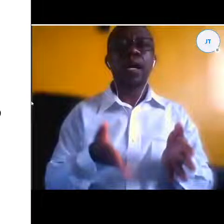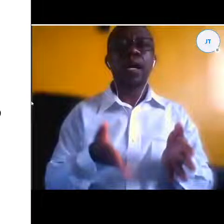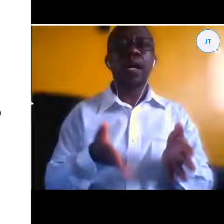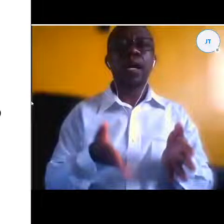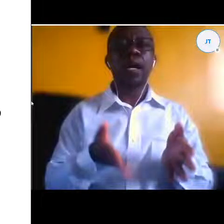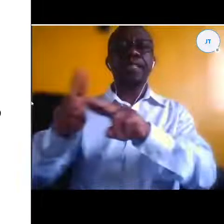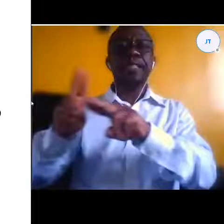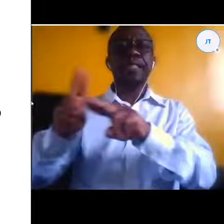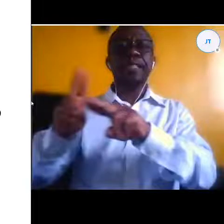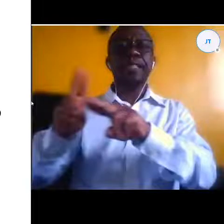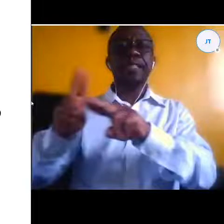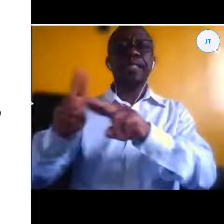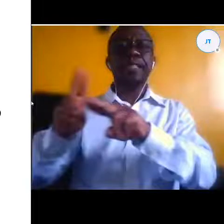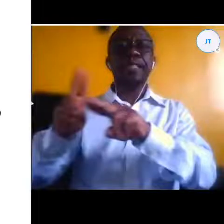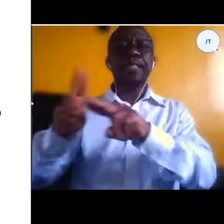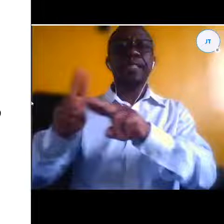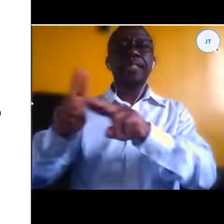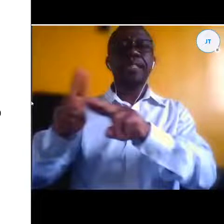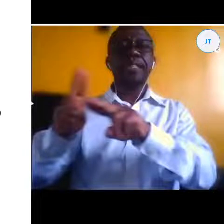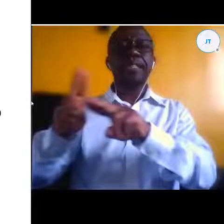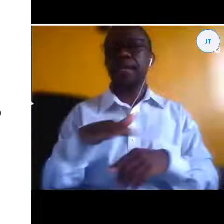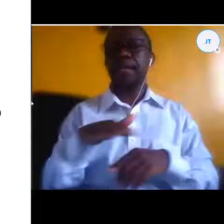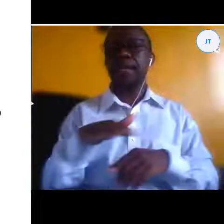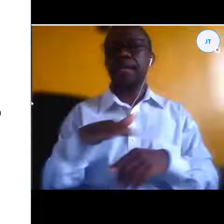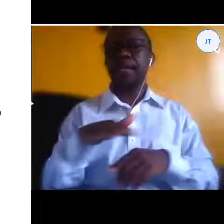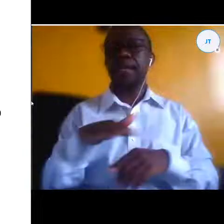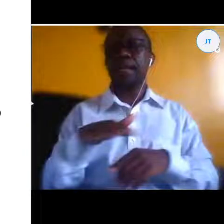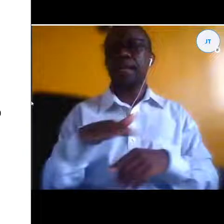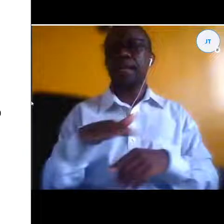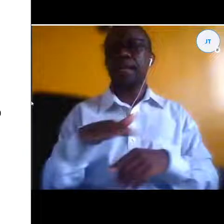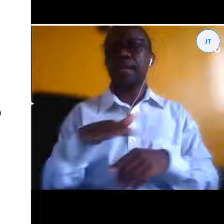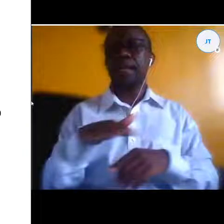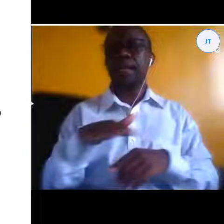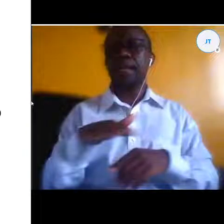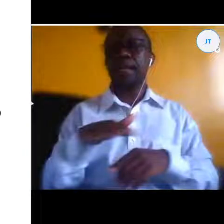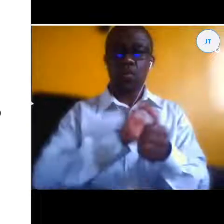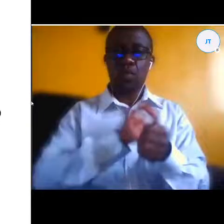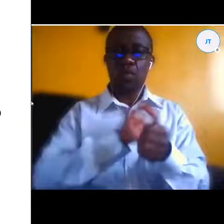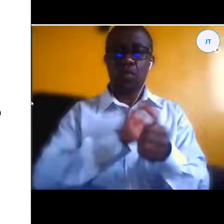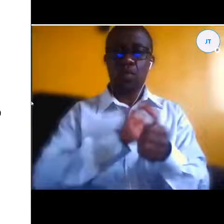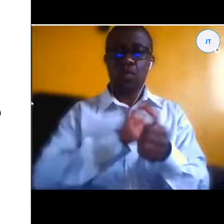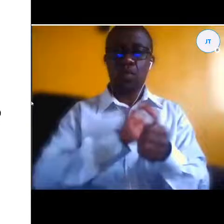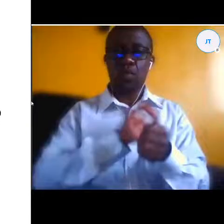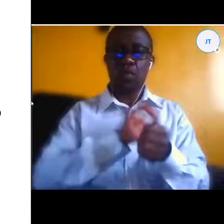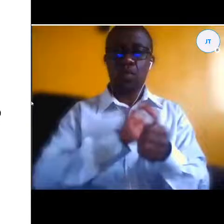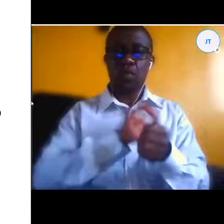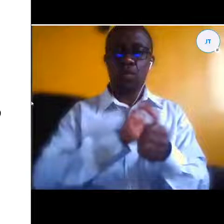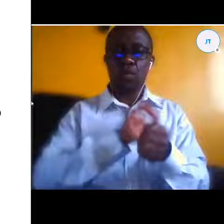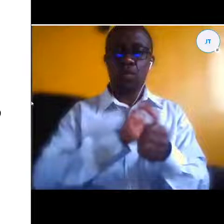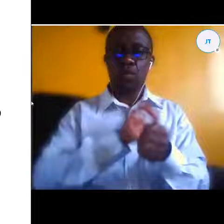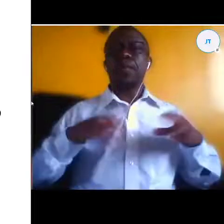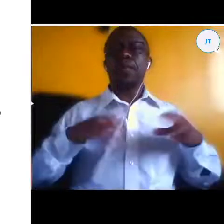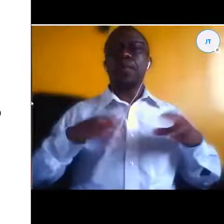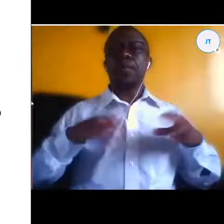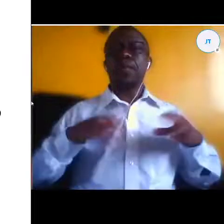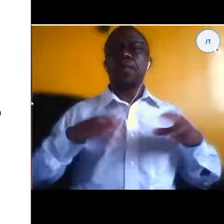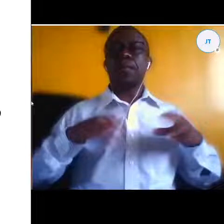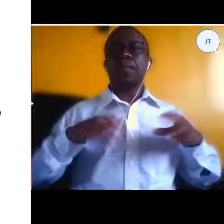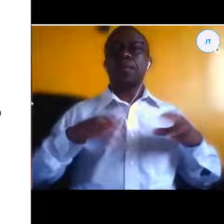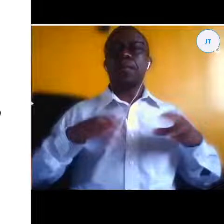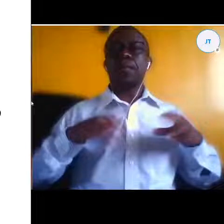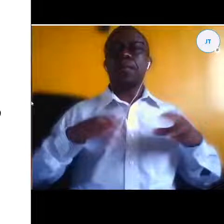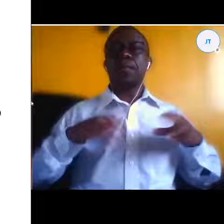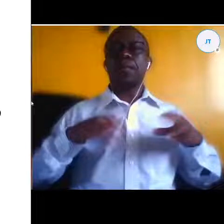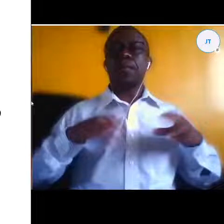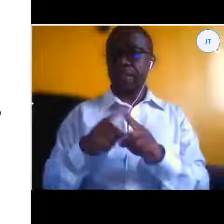different spaces. Yes, COVID might have forced us to take that route now, but what can we do better for